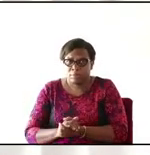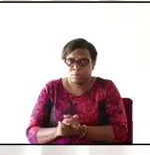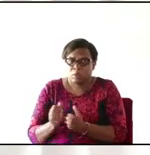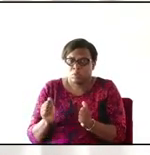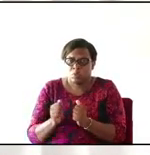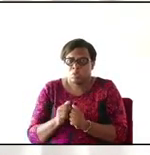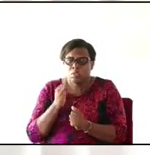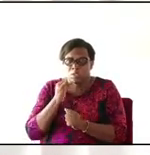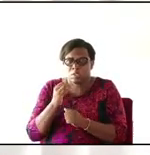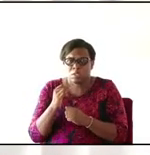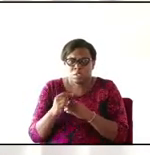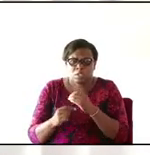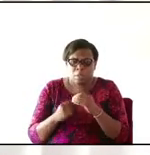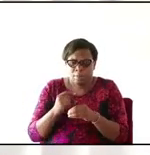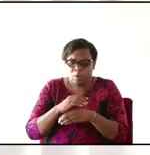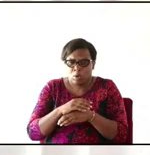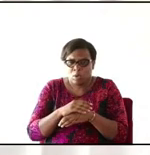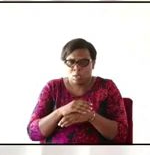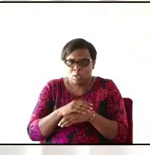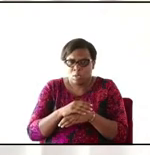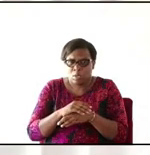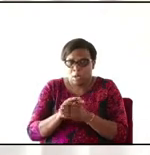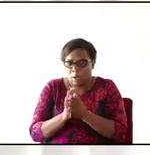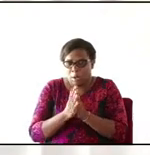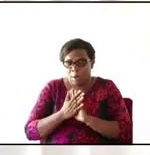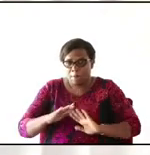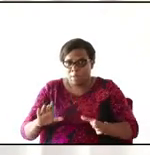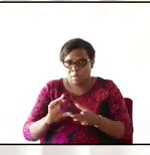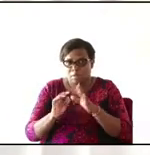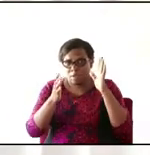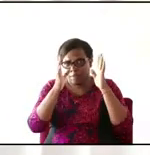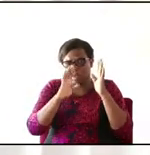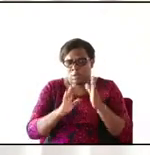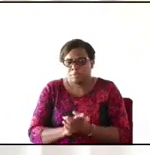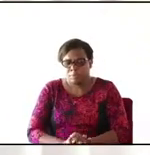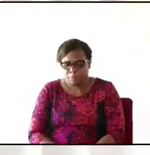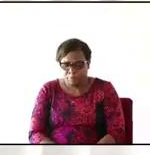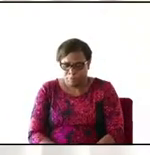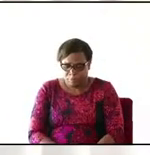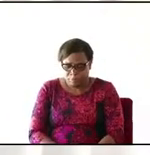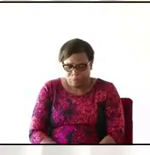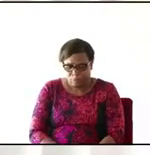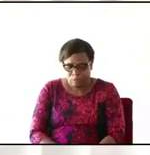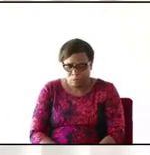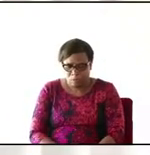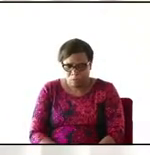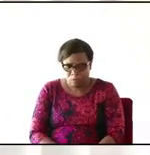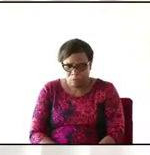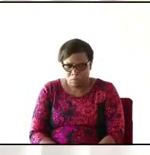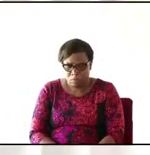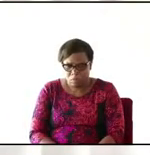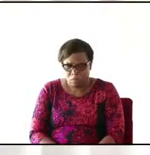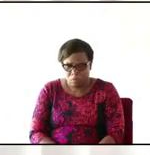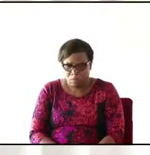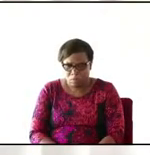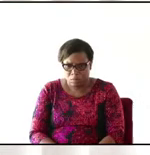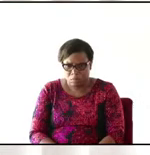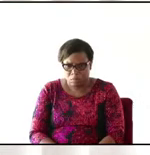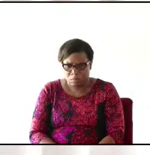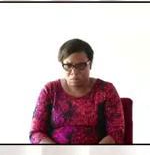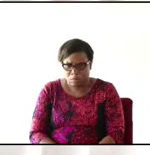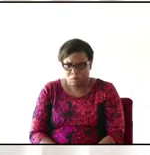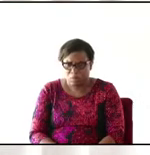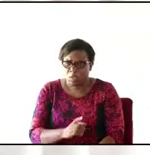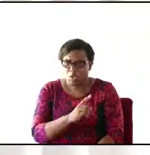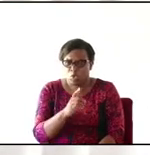is about the peace of God. Are you aware that fundamental to the Christian faith